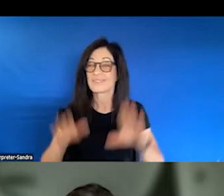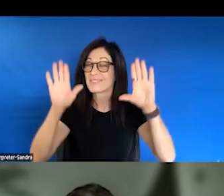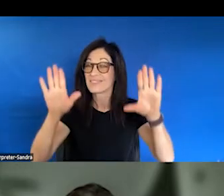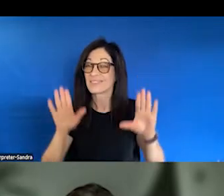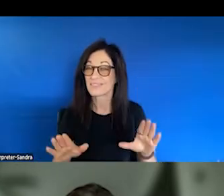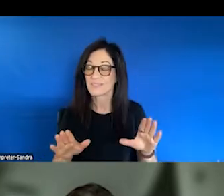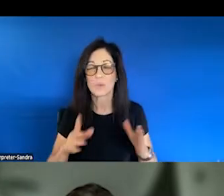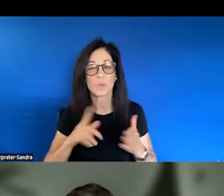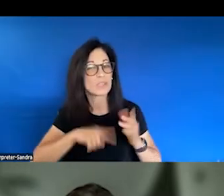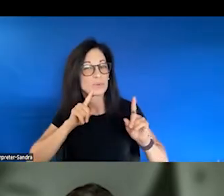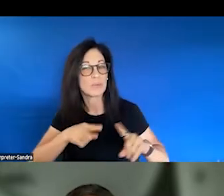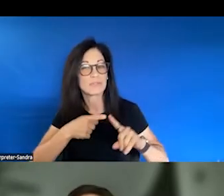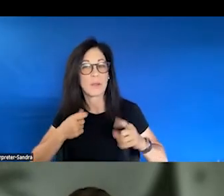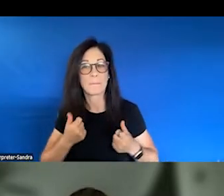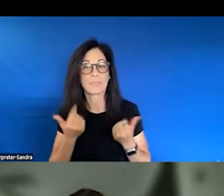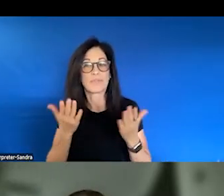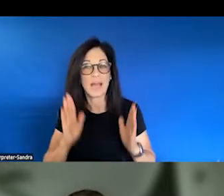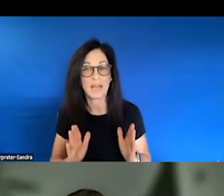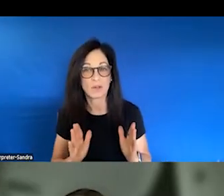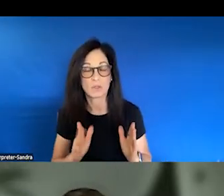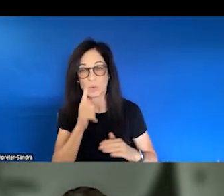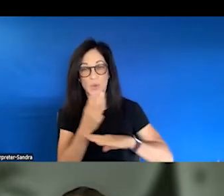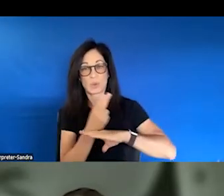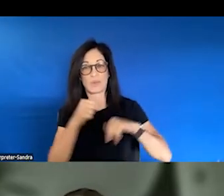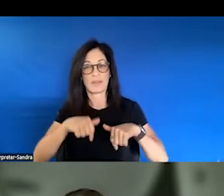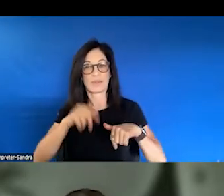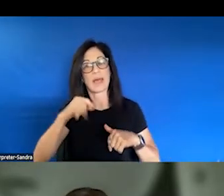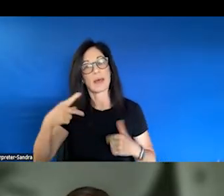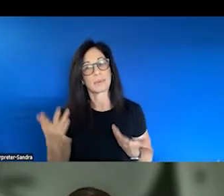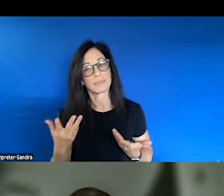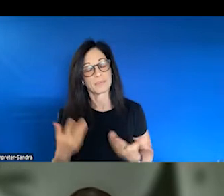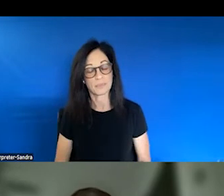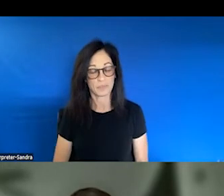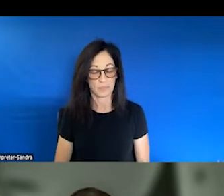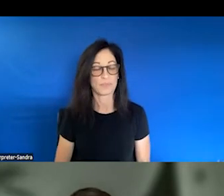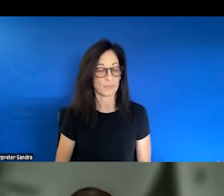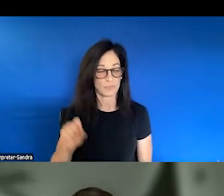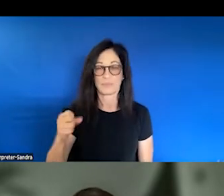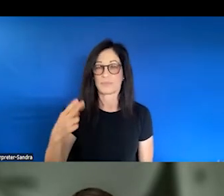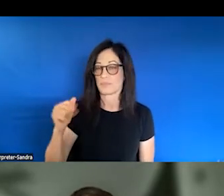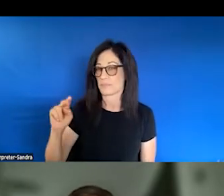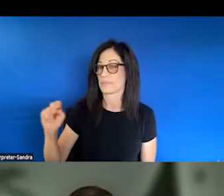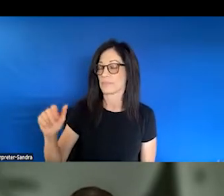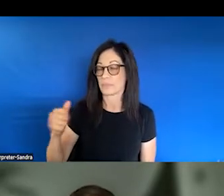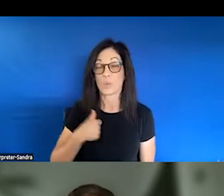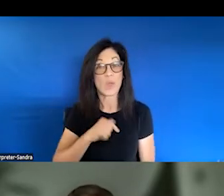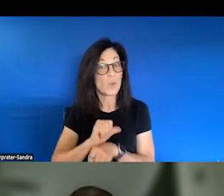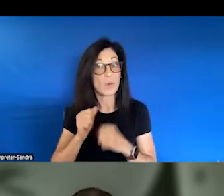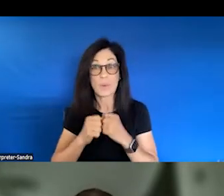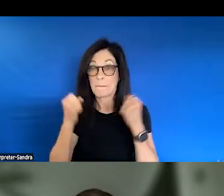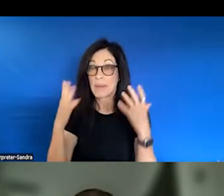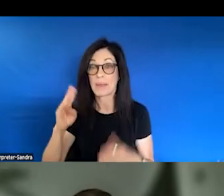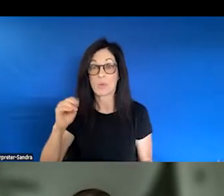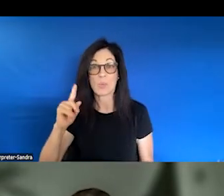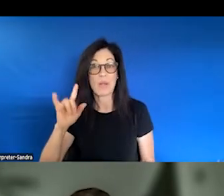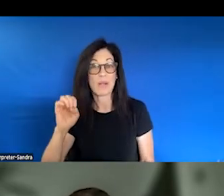from providers who are using this app? Yeah, we actually work with a number of mobile crisis teams throughout the state